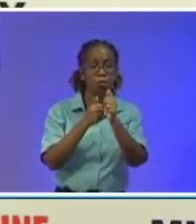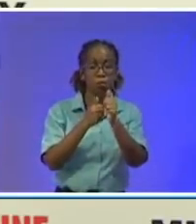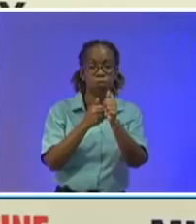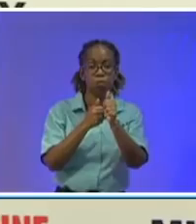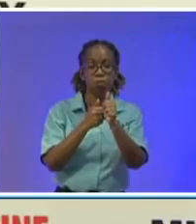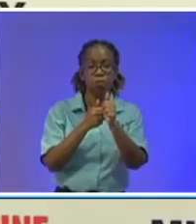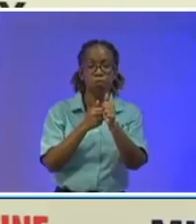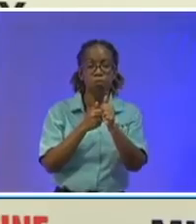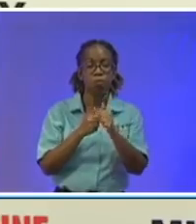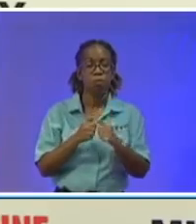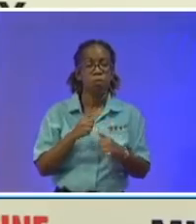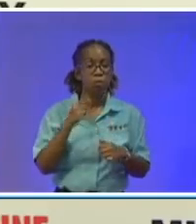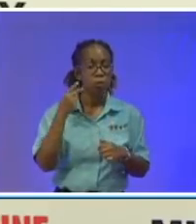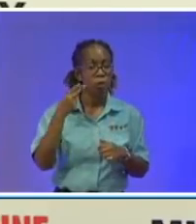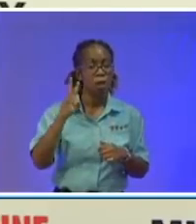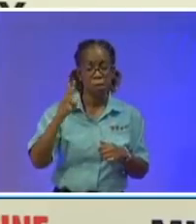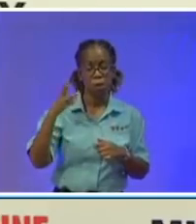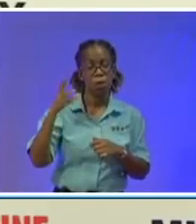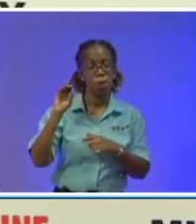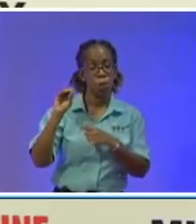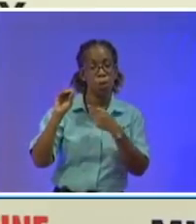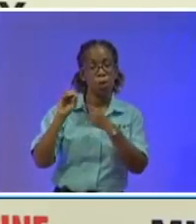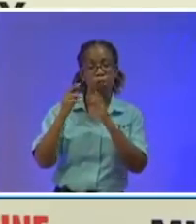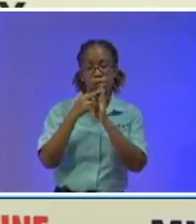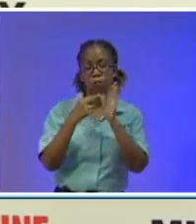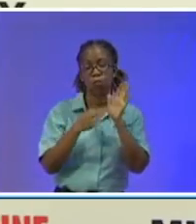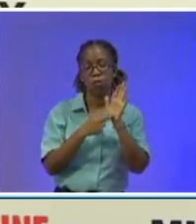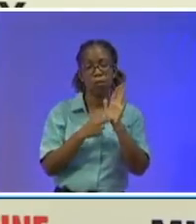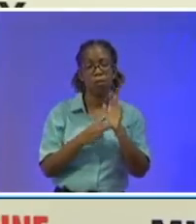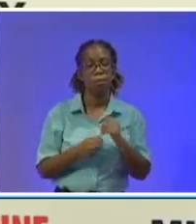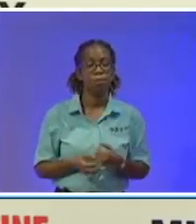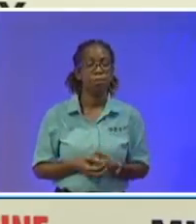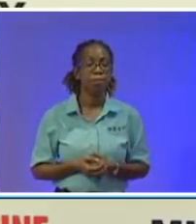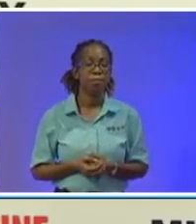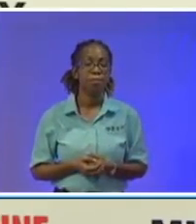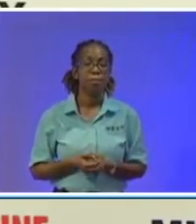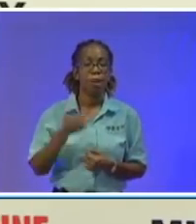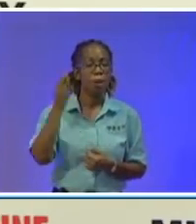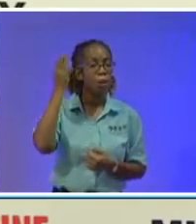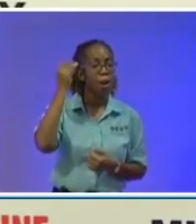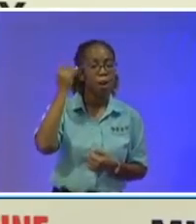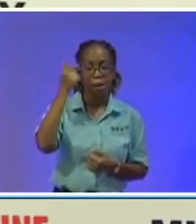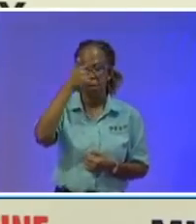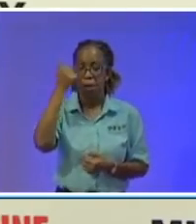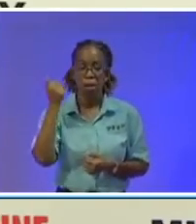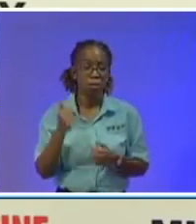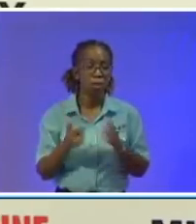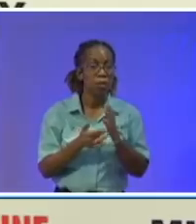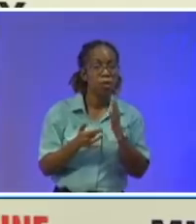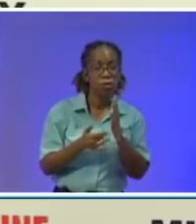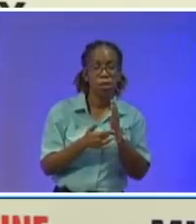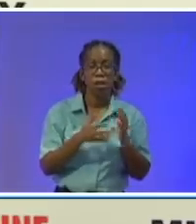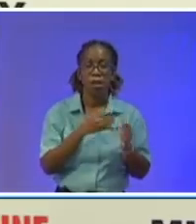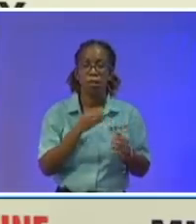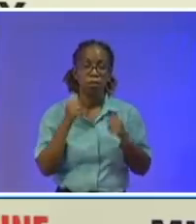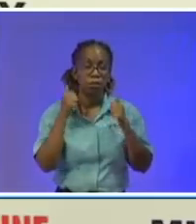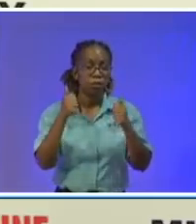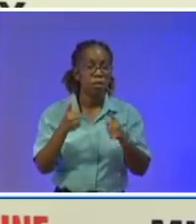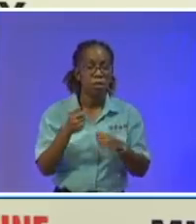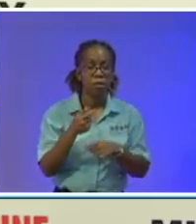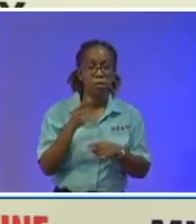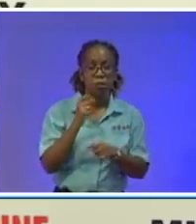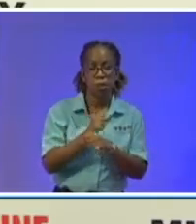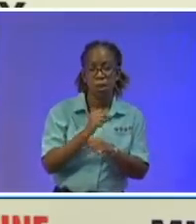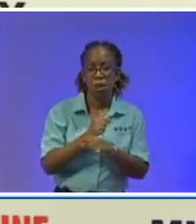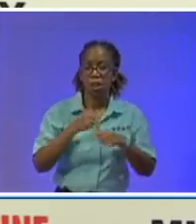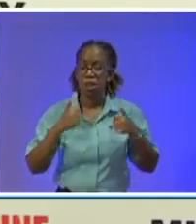following WHO for technical reasons related to safety and efficacy, and we continue to do so as it relates to that